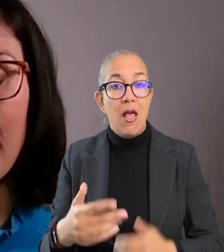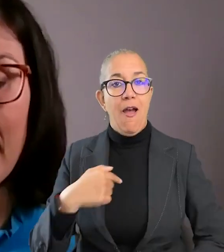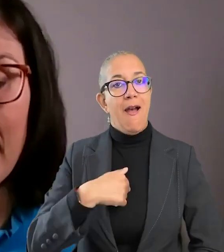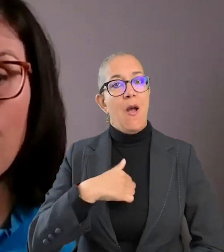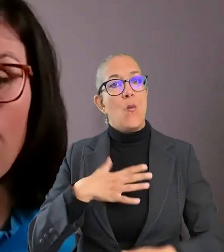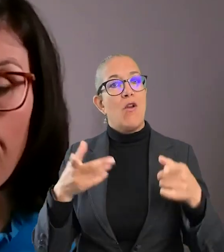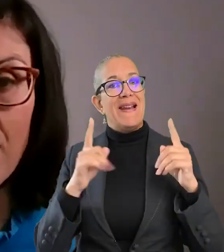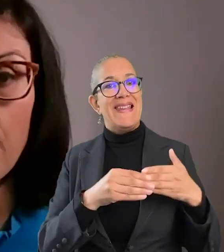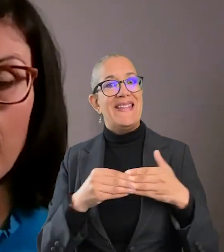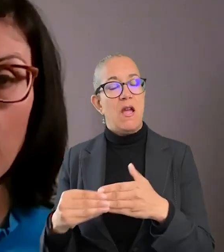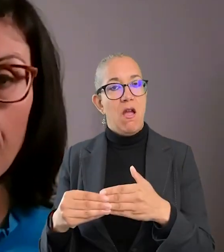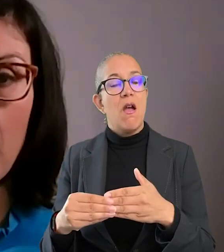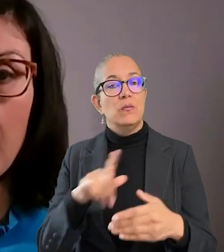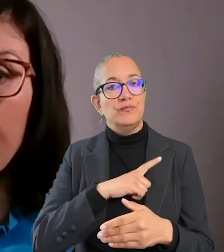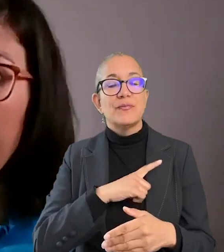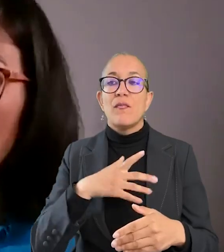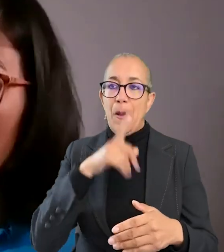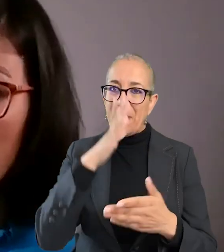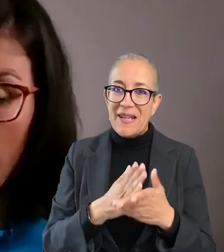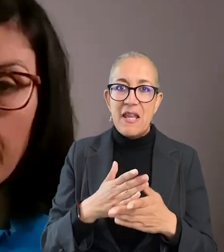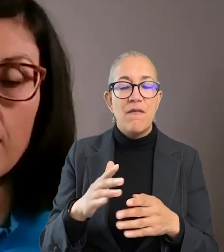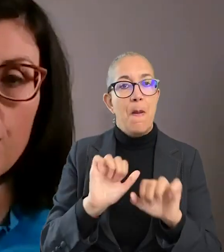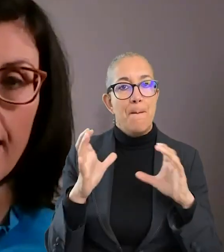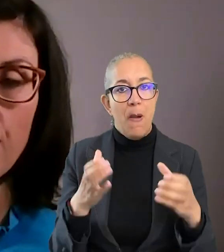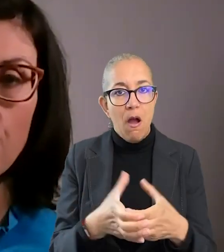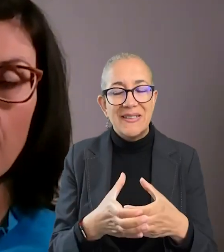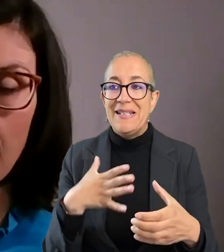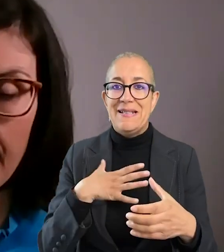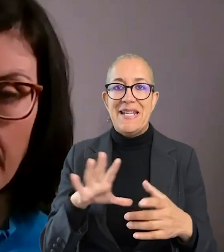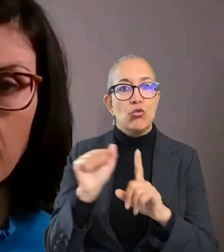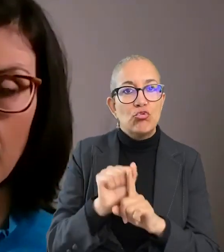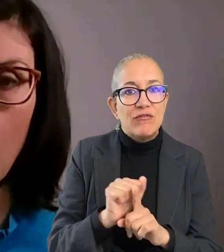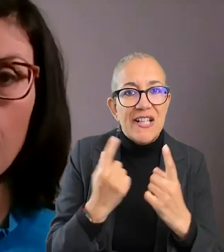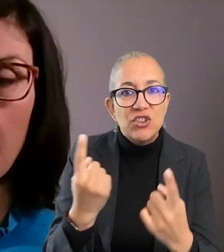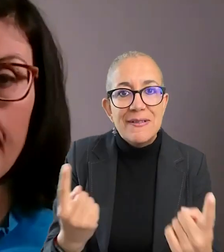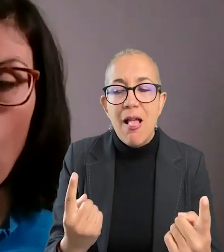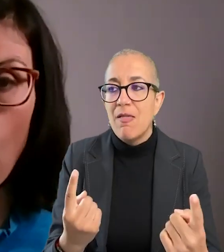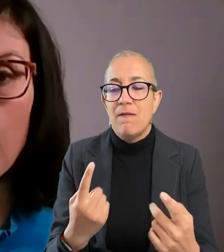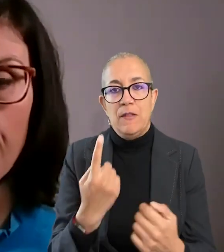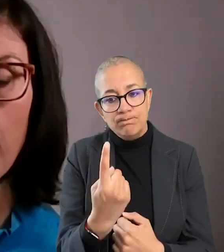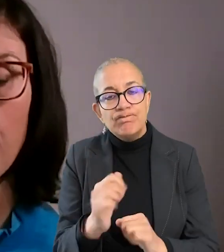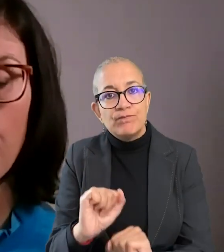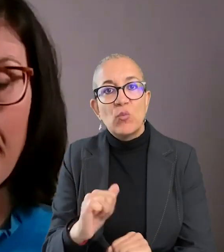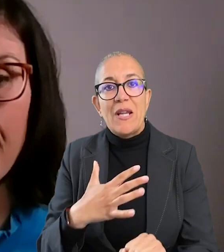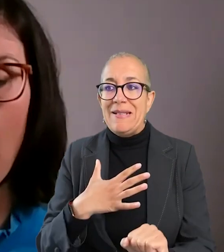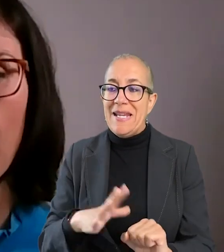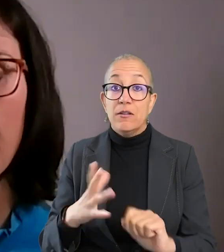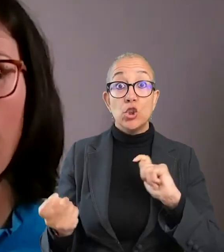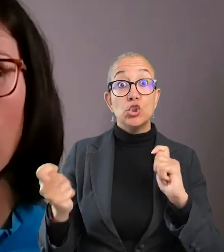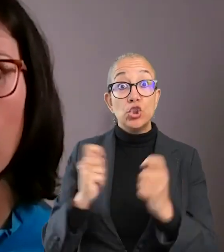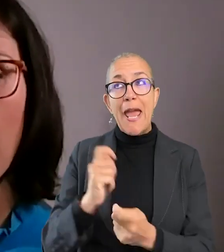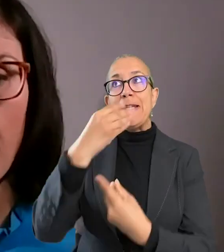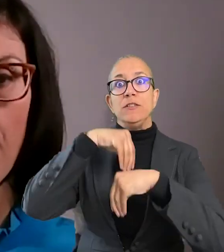party needs to refresh itself. It needs to embrace the change that needs to come in order for us to be that